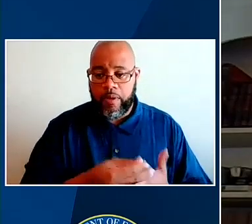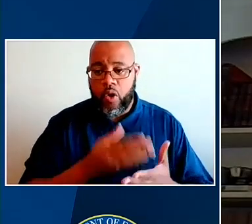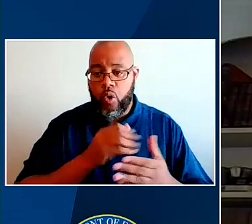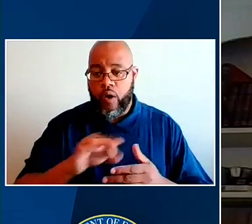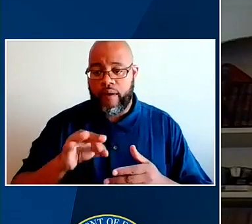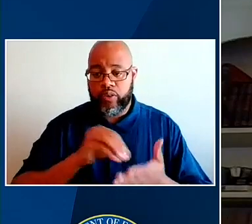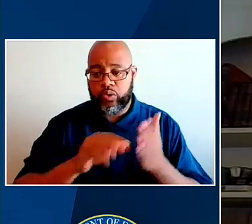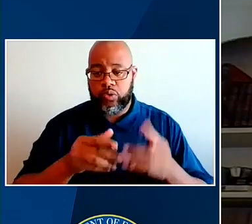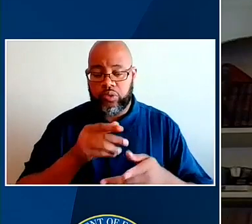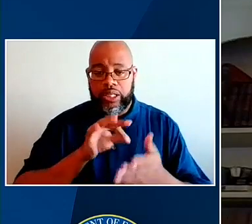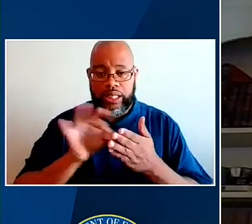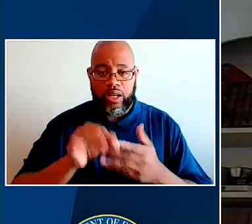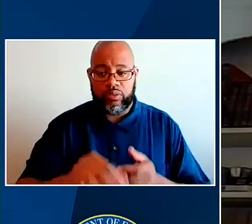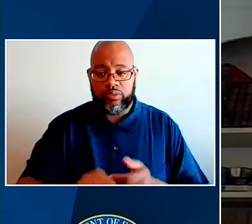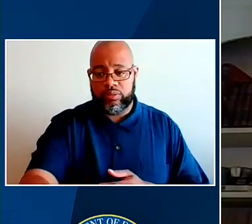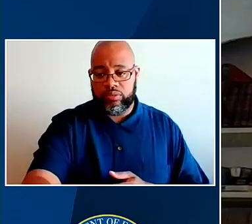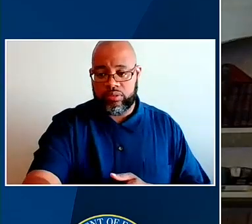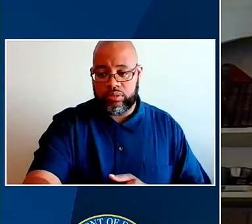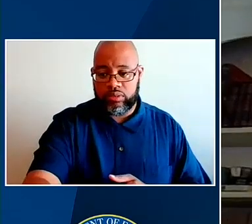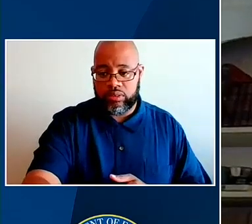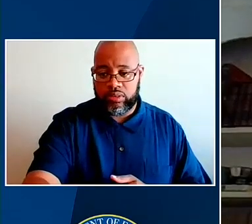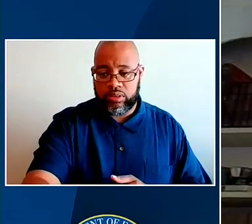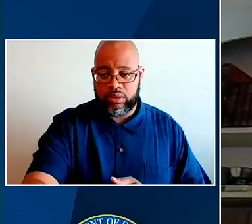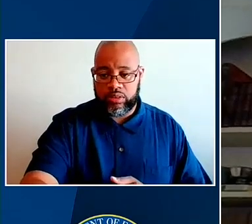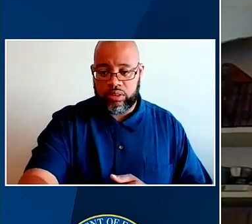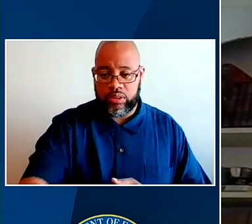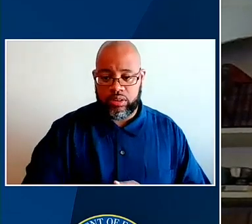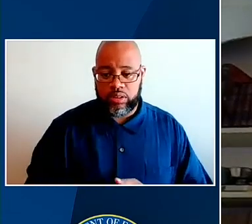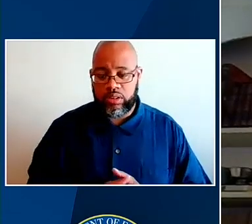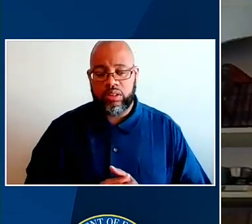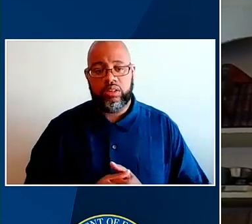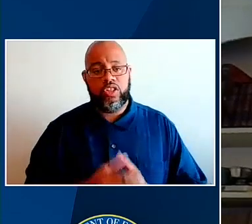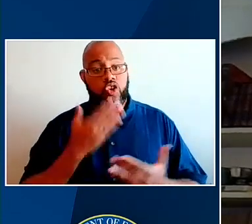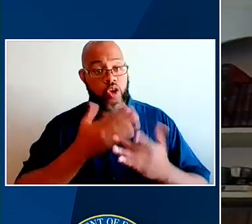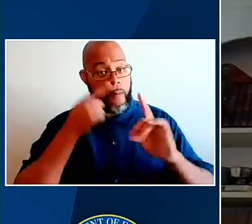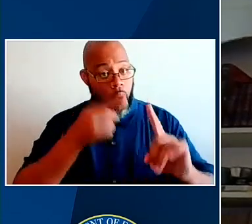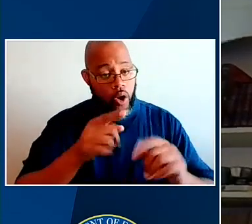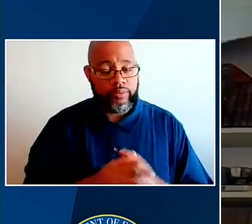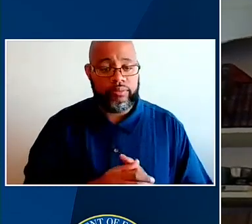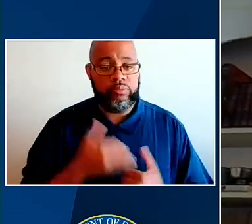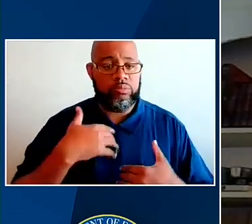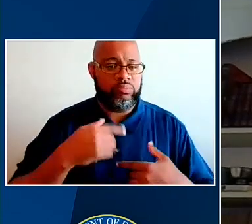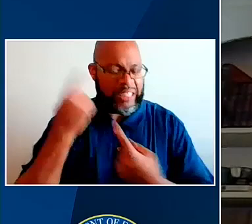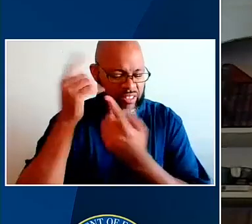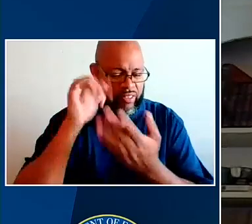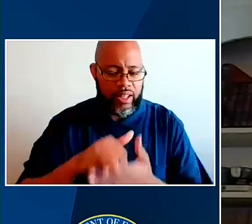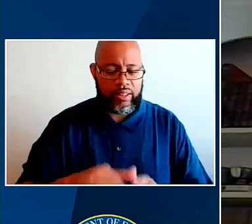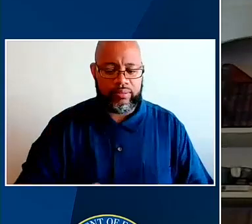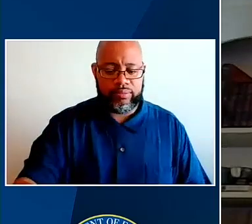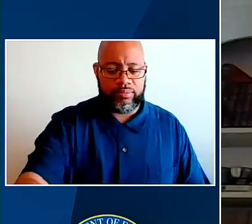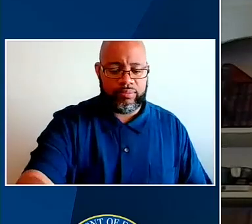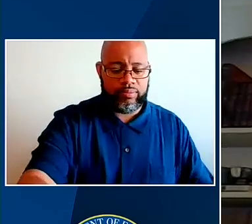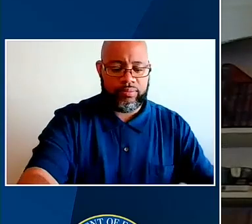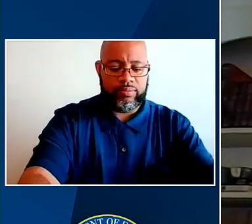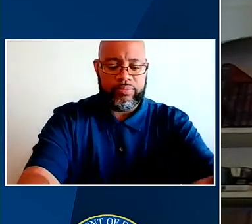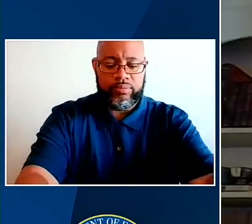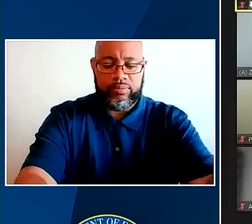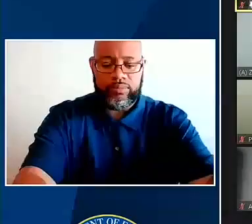a balance on the account. But as I said, we'll definitely, good point, we'll definitely take that all back and give it some